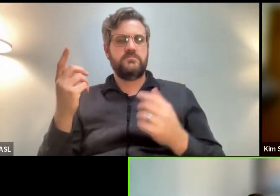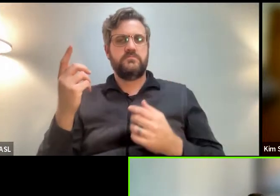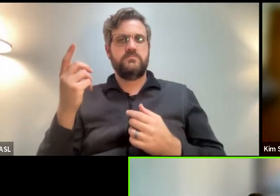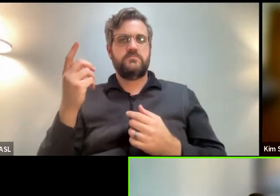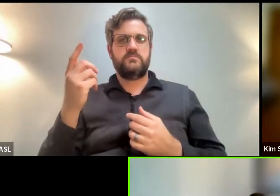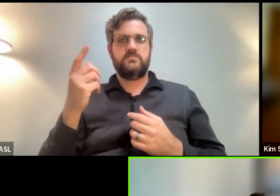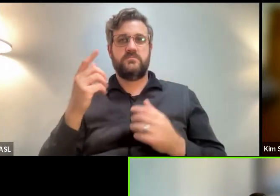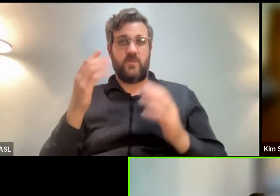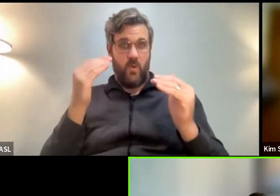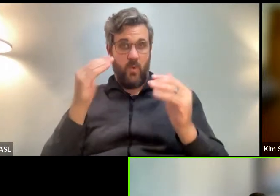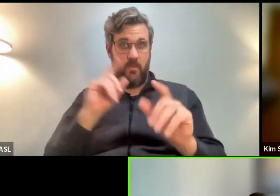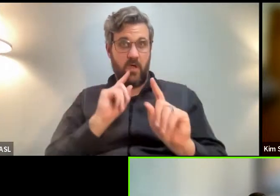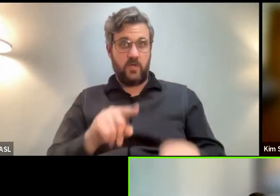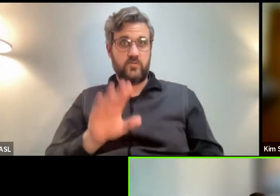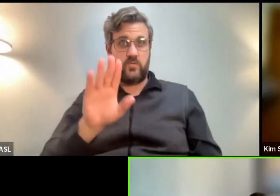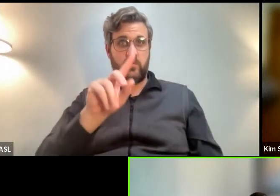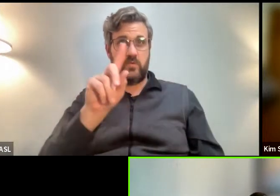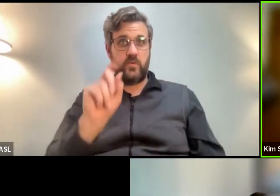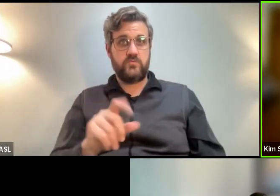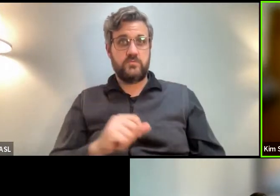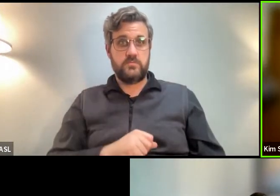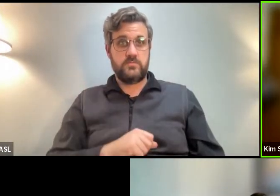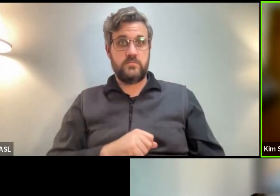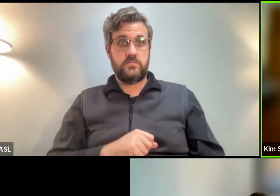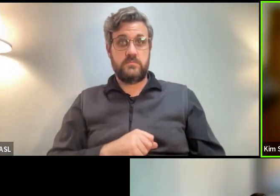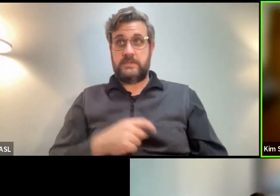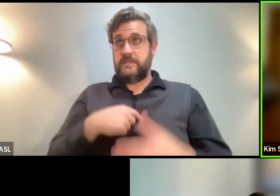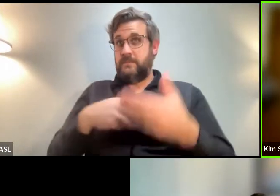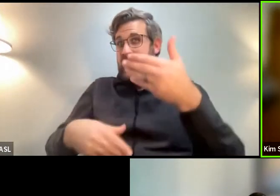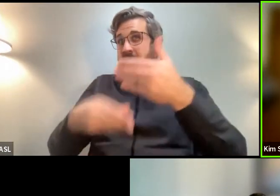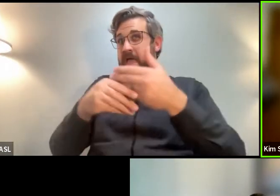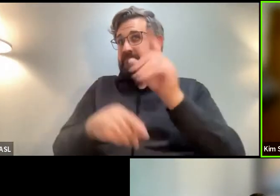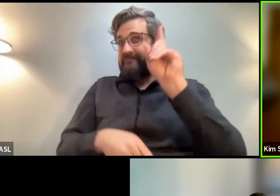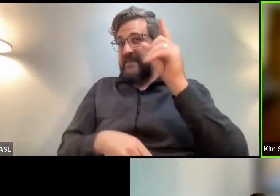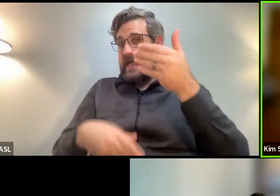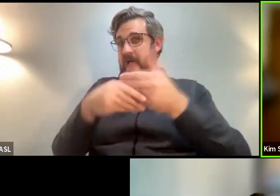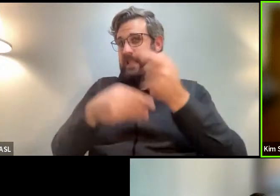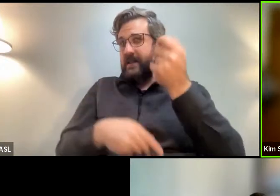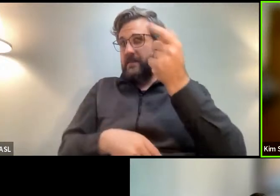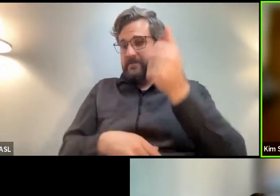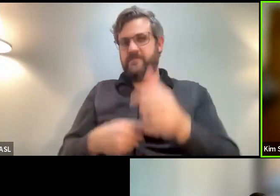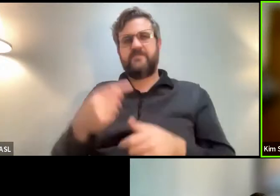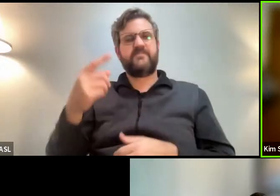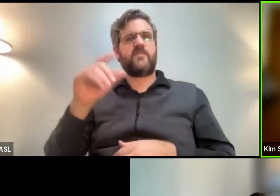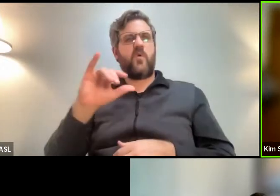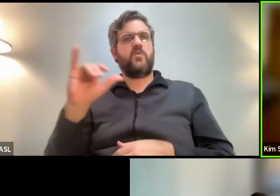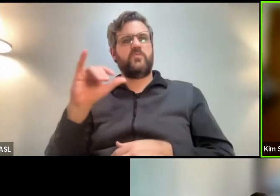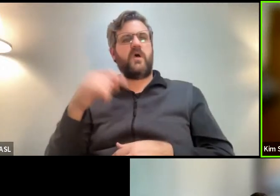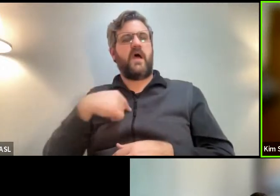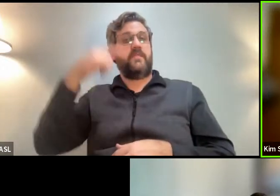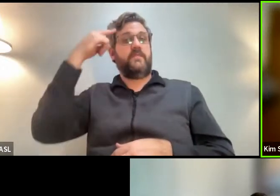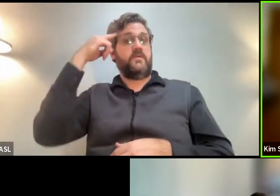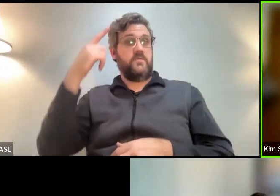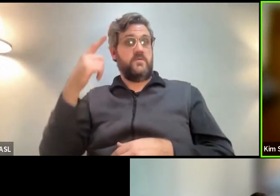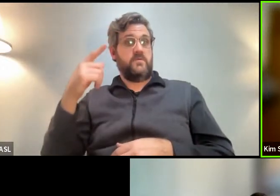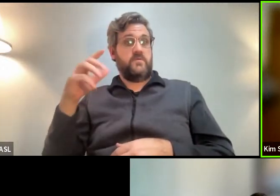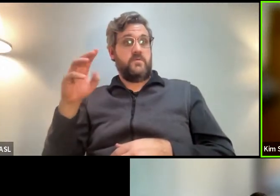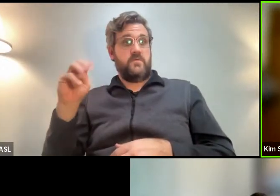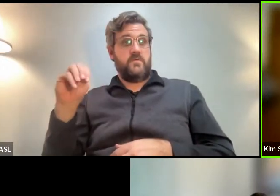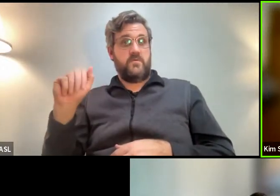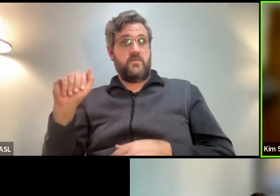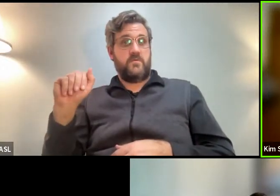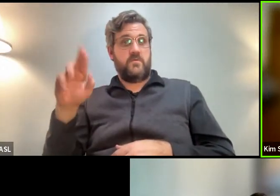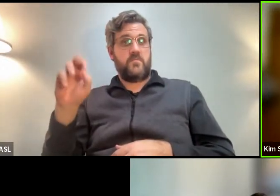So I hope that answers the question. Can I add a little bit there too? I think that's also why Maureen and I like to